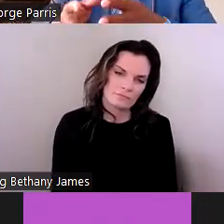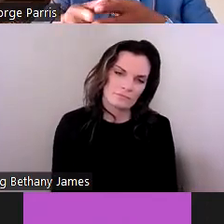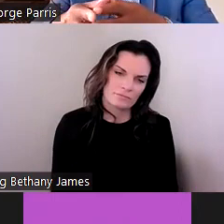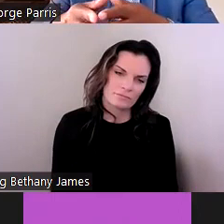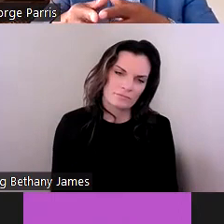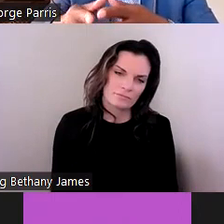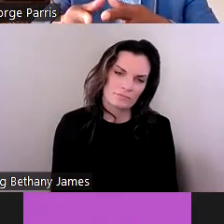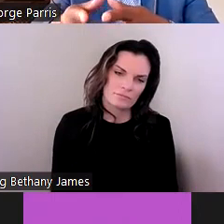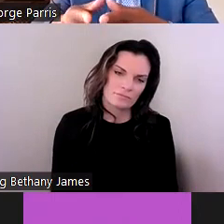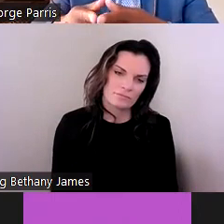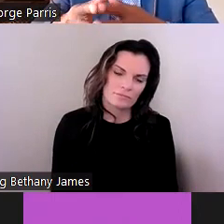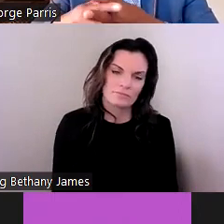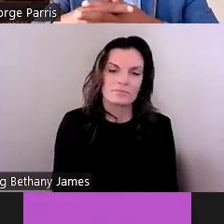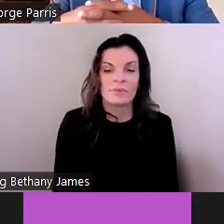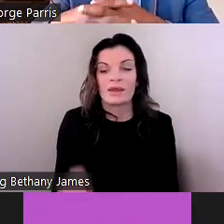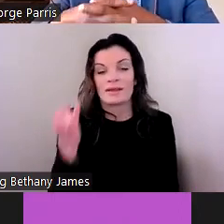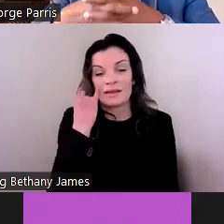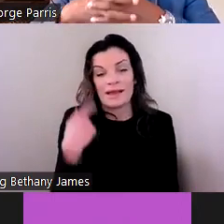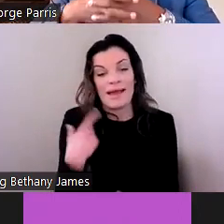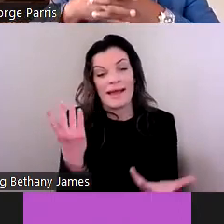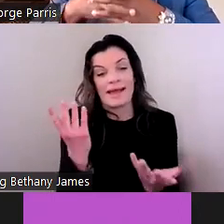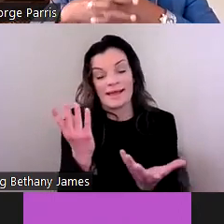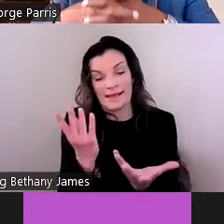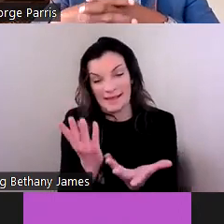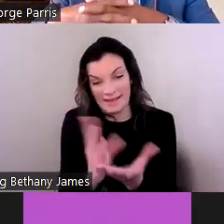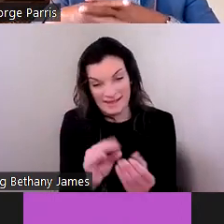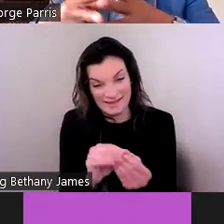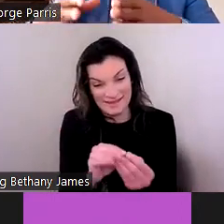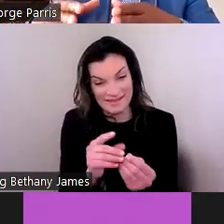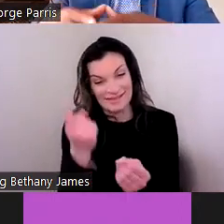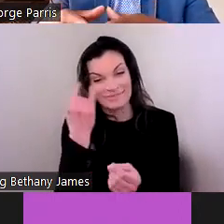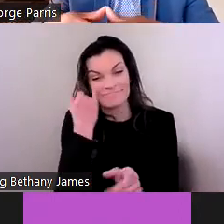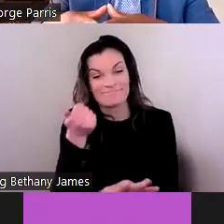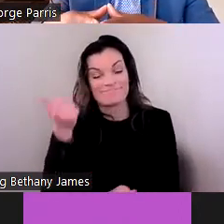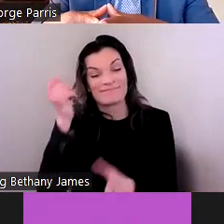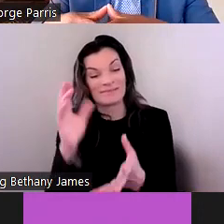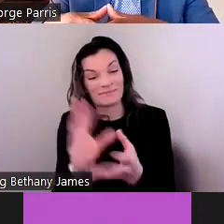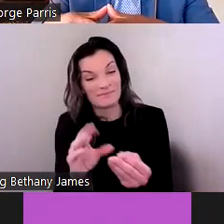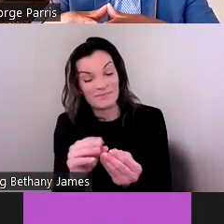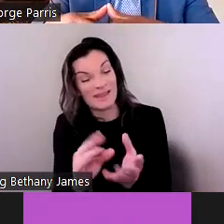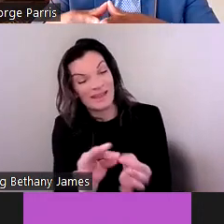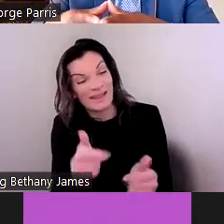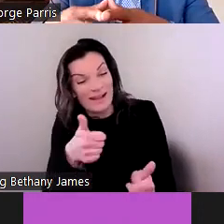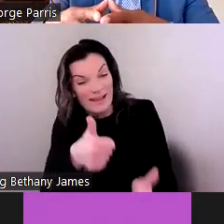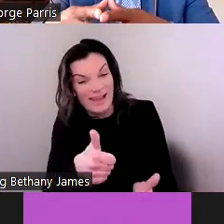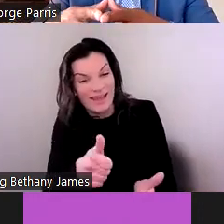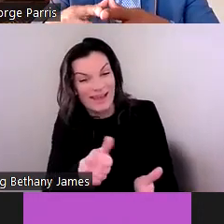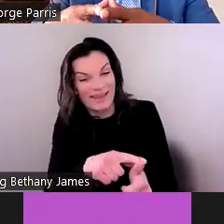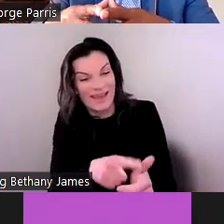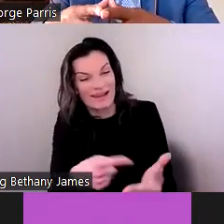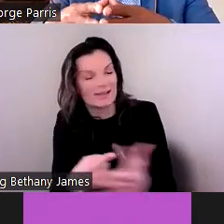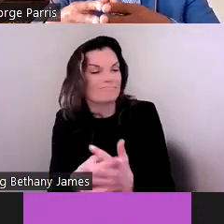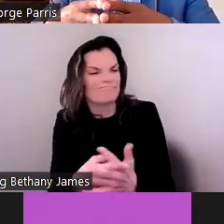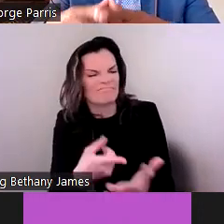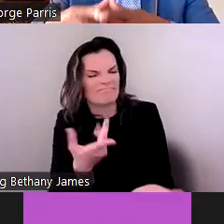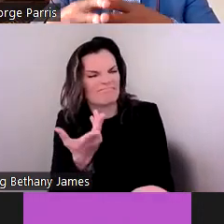this is where I think it's a challenge. I think one of the things I always try